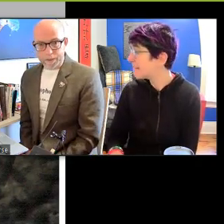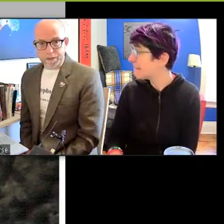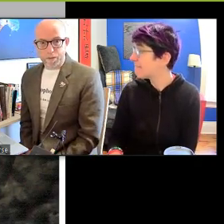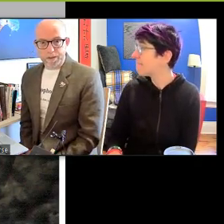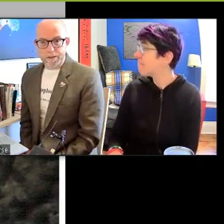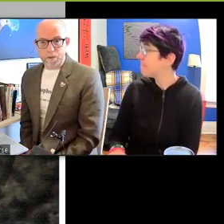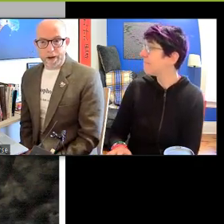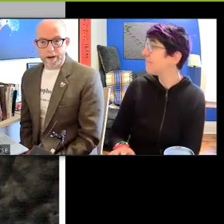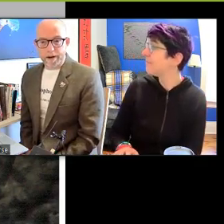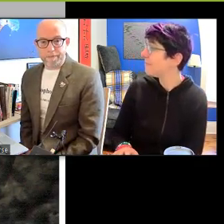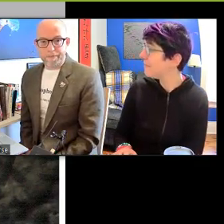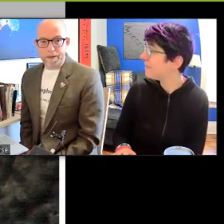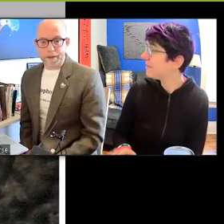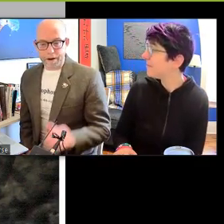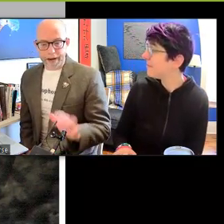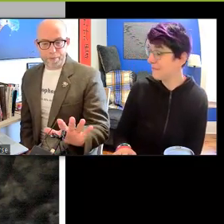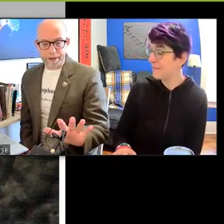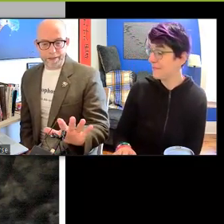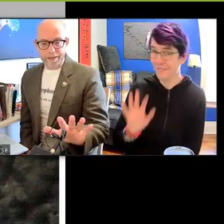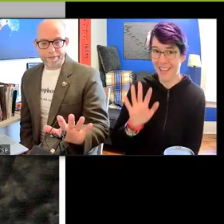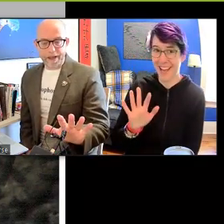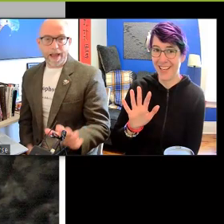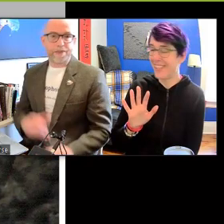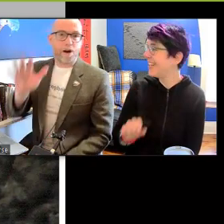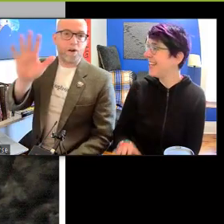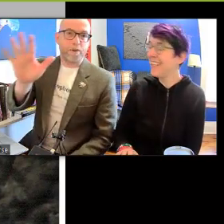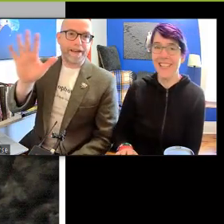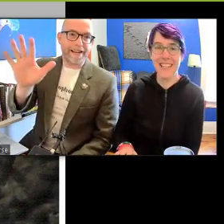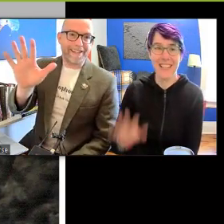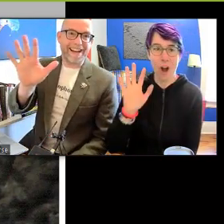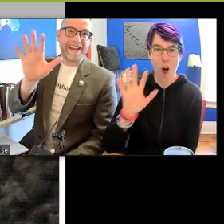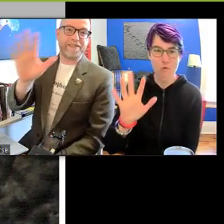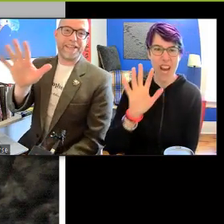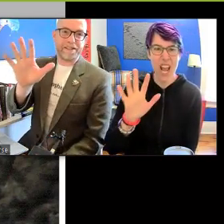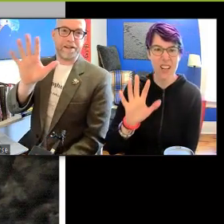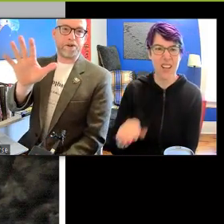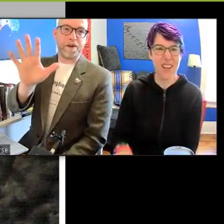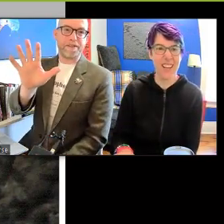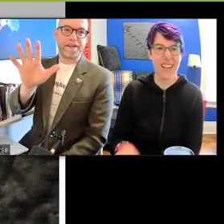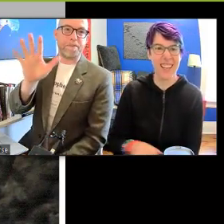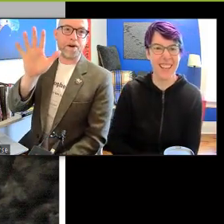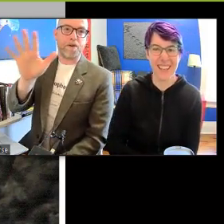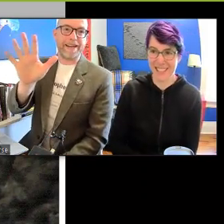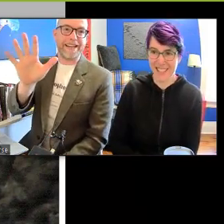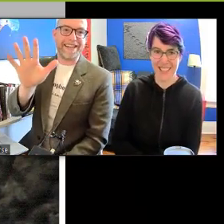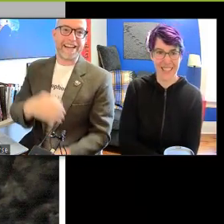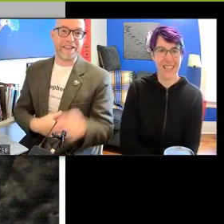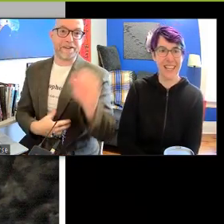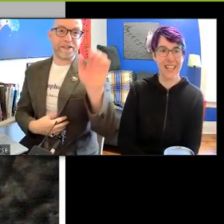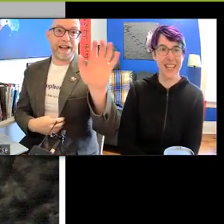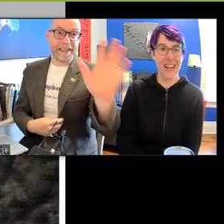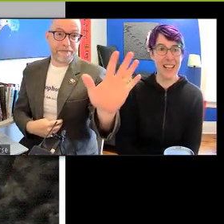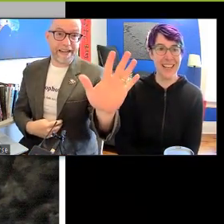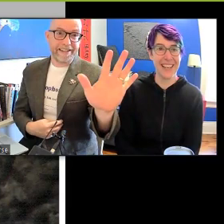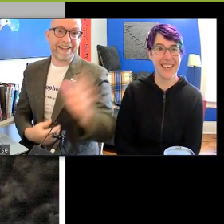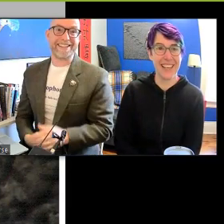those ones, the ones where there are handprints. Yeah. And they're all right-handed. I can't even say this, I'm going to choke up with saying it, but they're all right-handed. And then there's